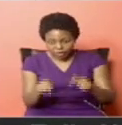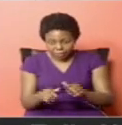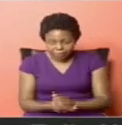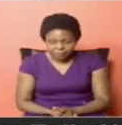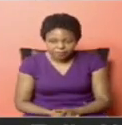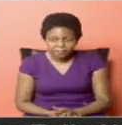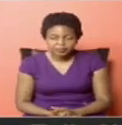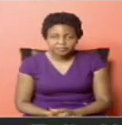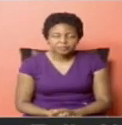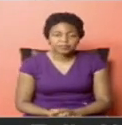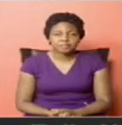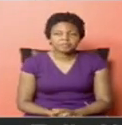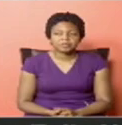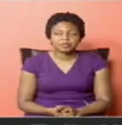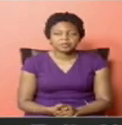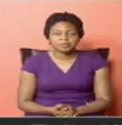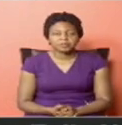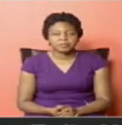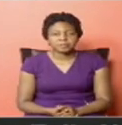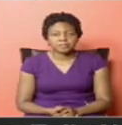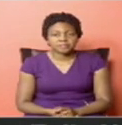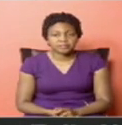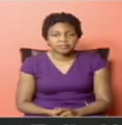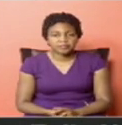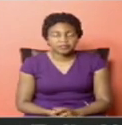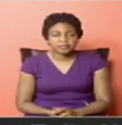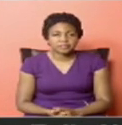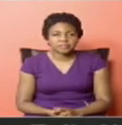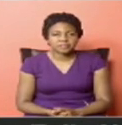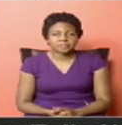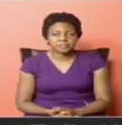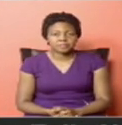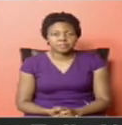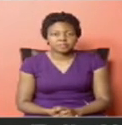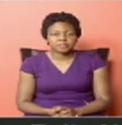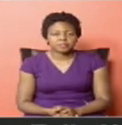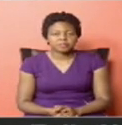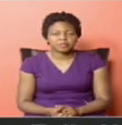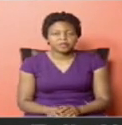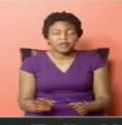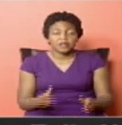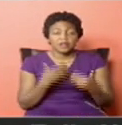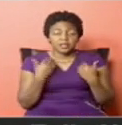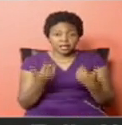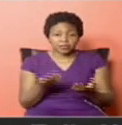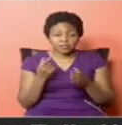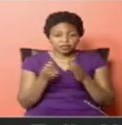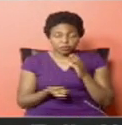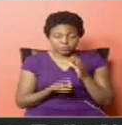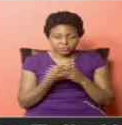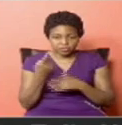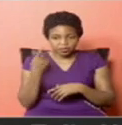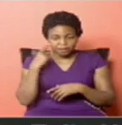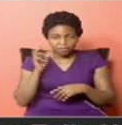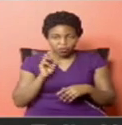That being said, it is now a chance for us to